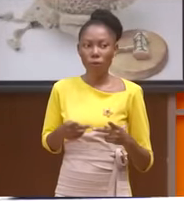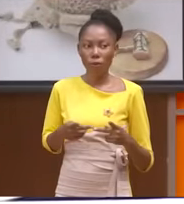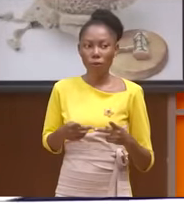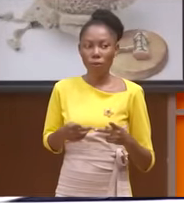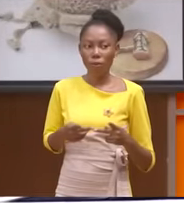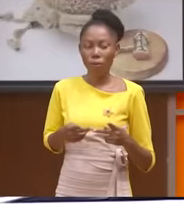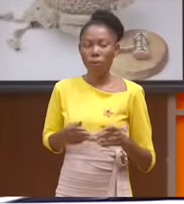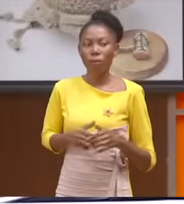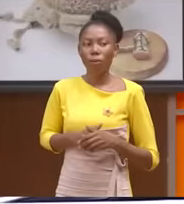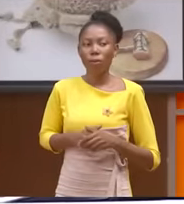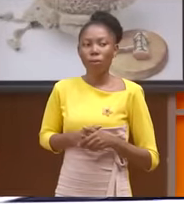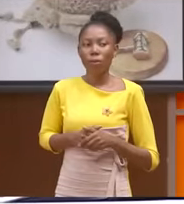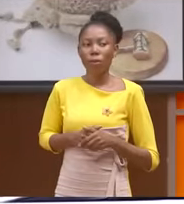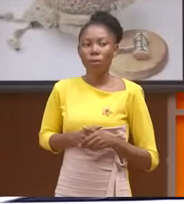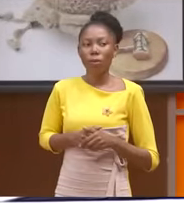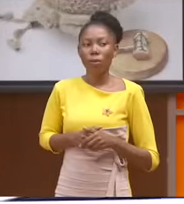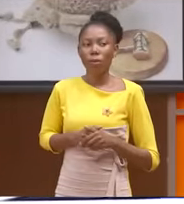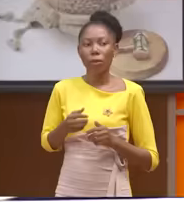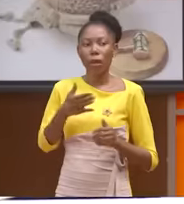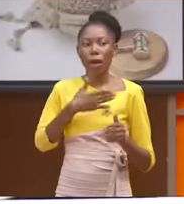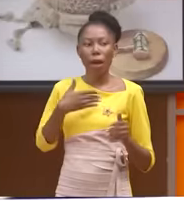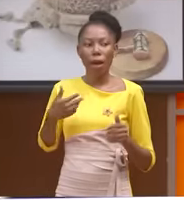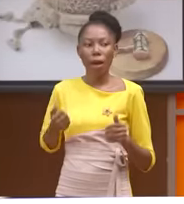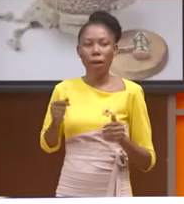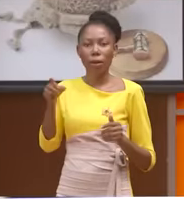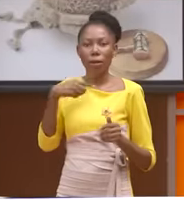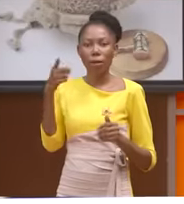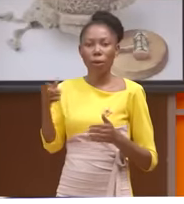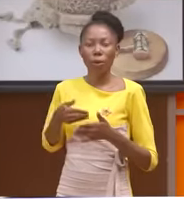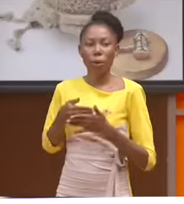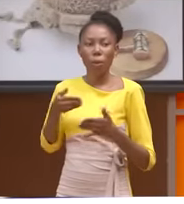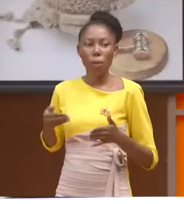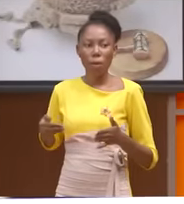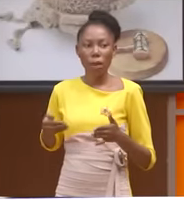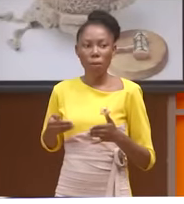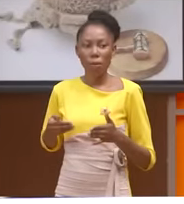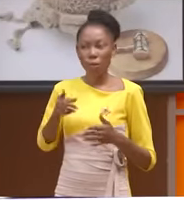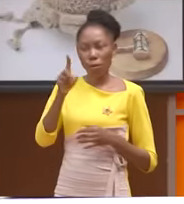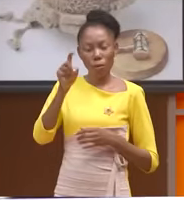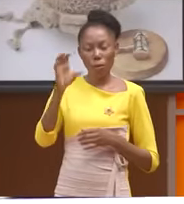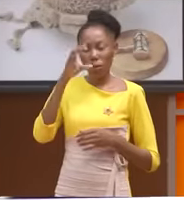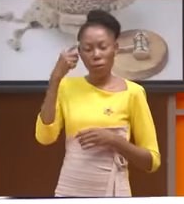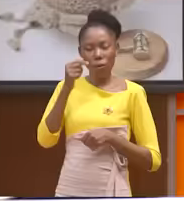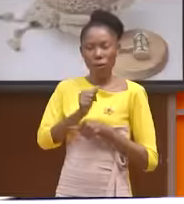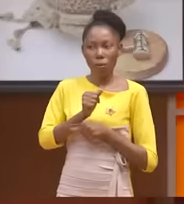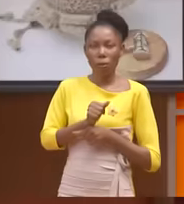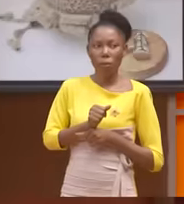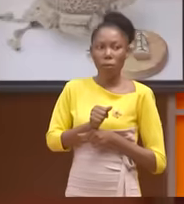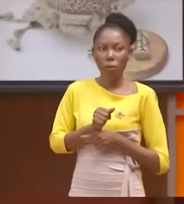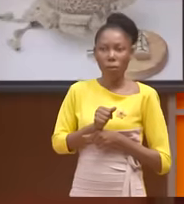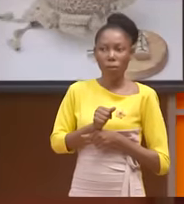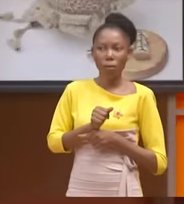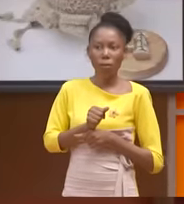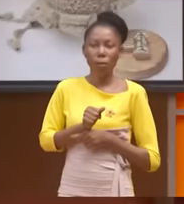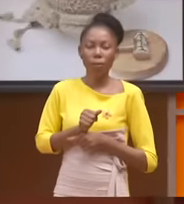That's the way it goes. And like I said earlier on, you have to get a job too. Sure, you have